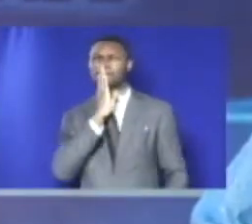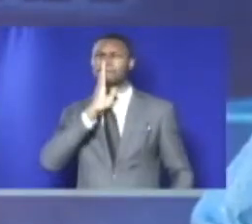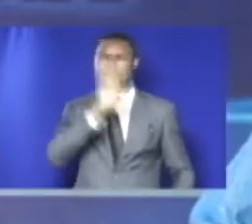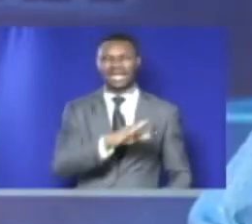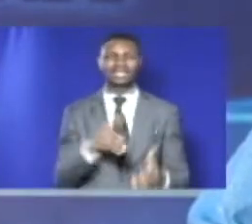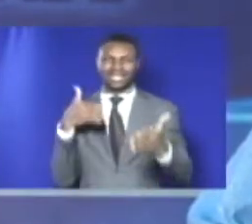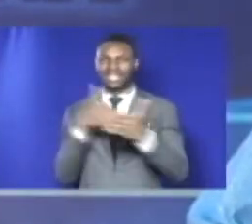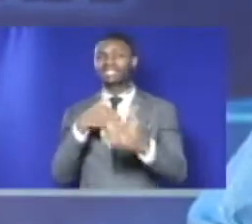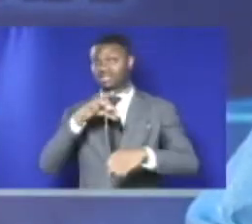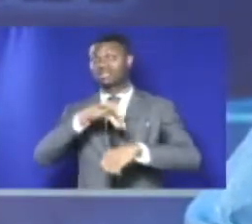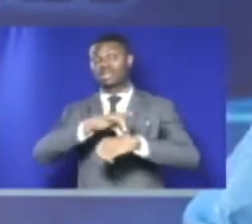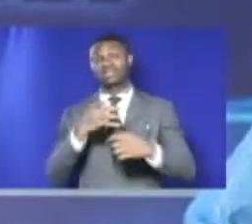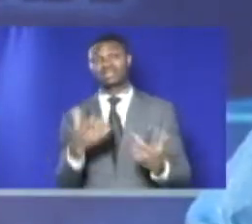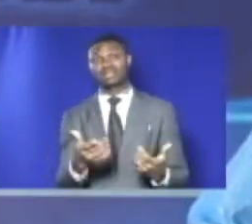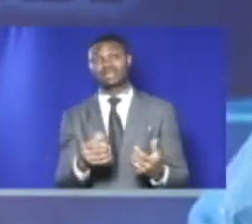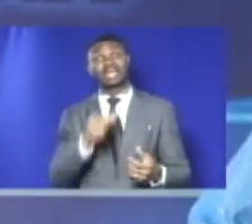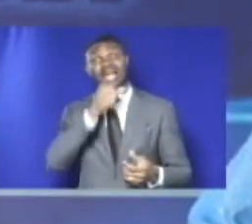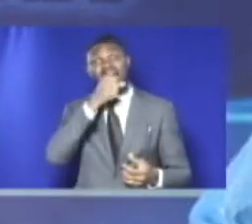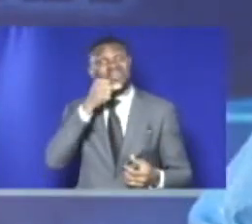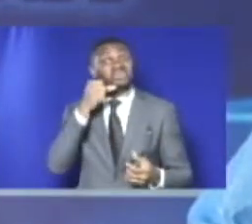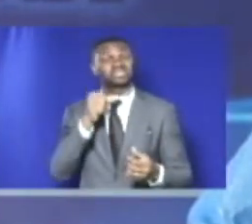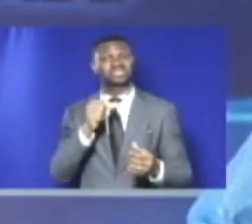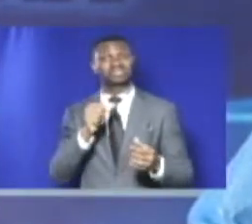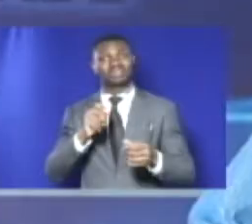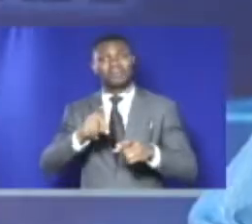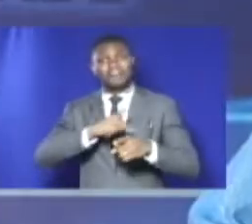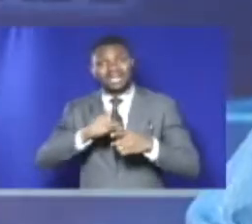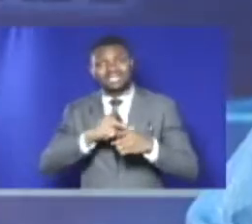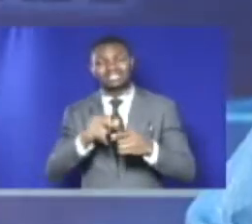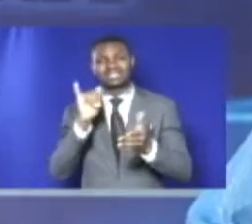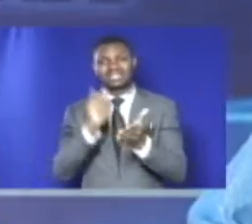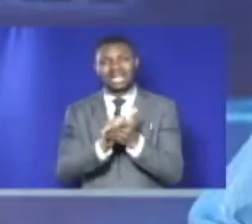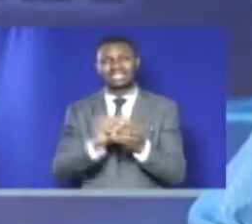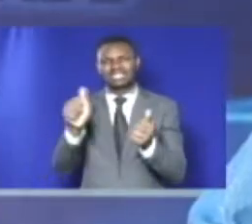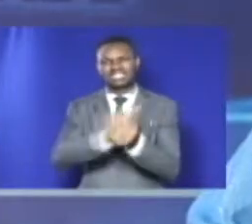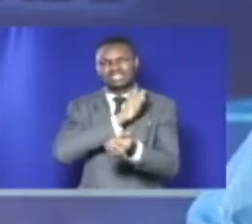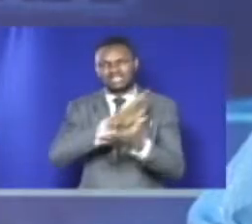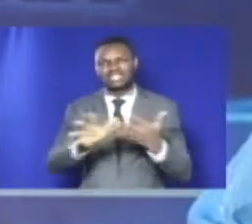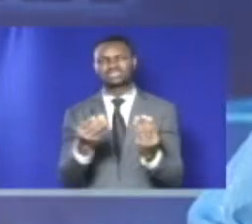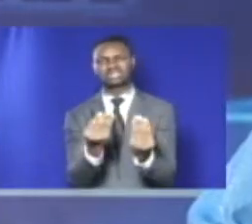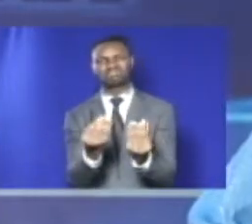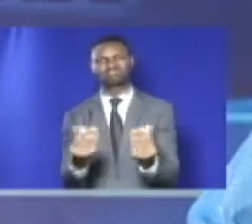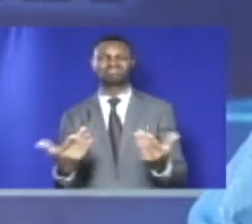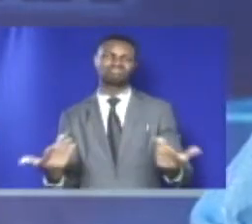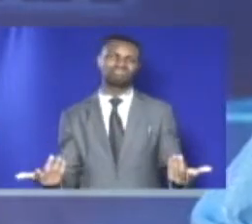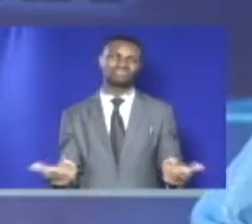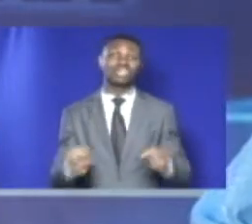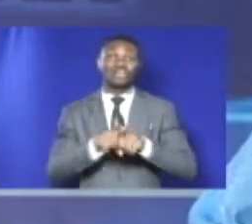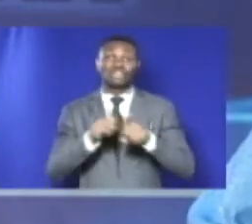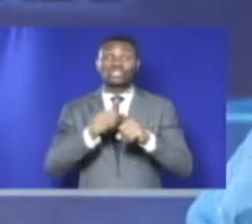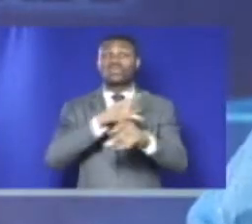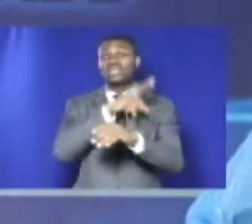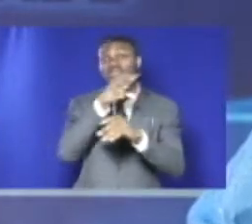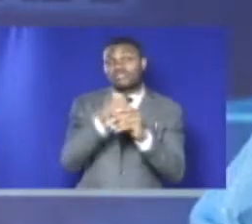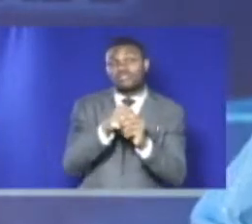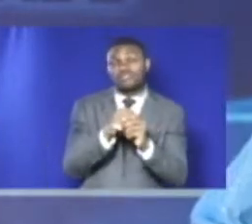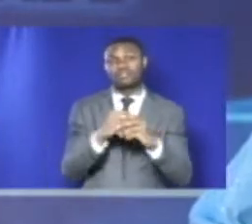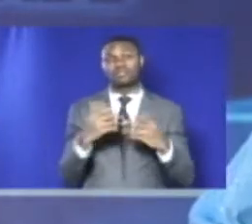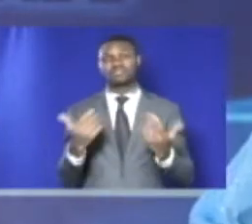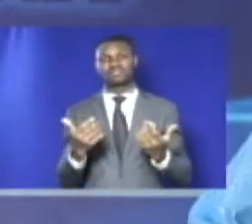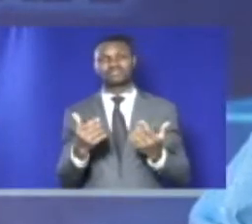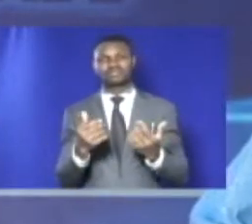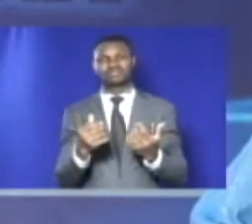practices that deplete the soil, and they engage in hewing